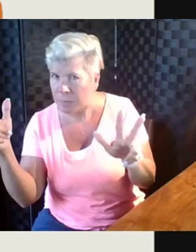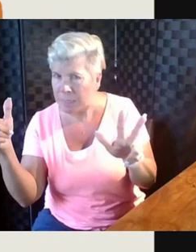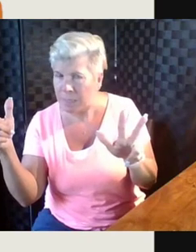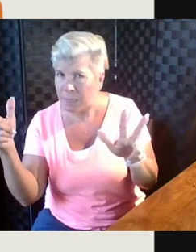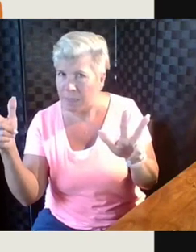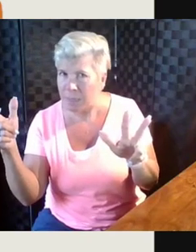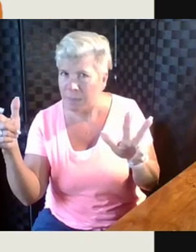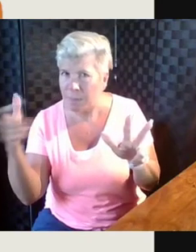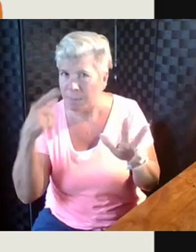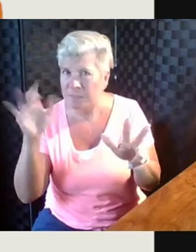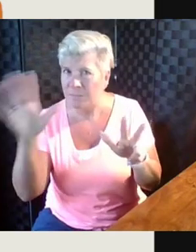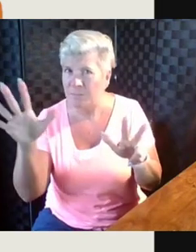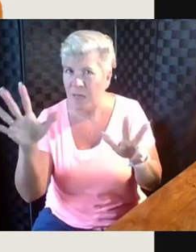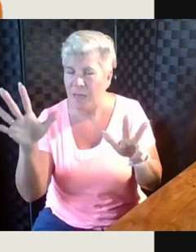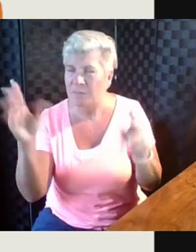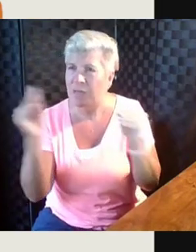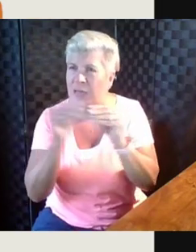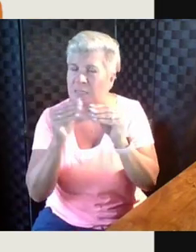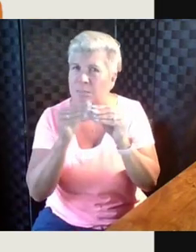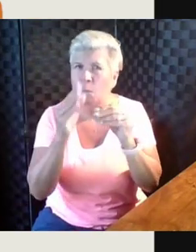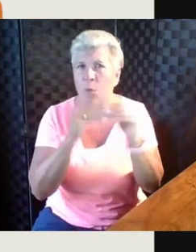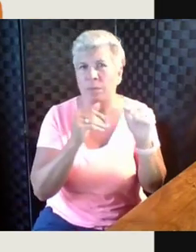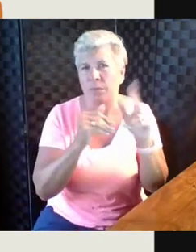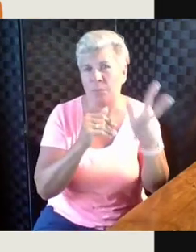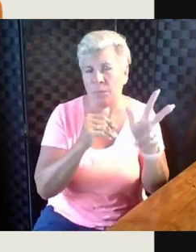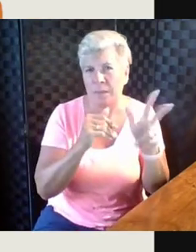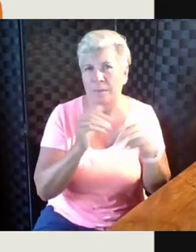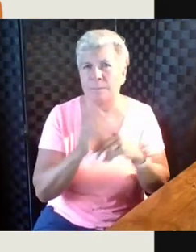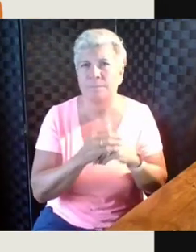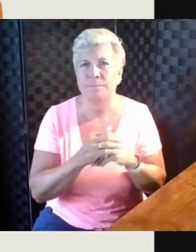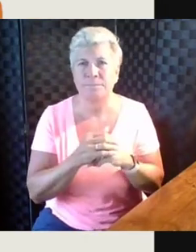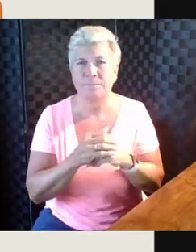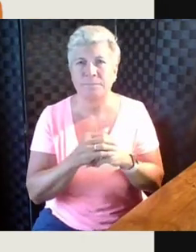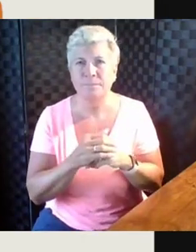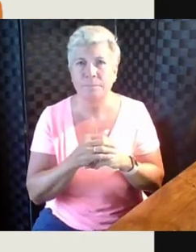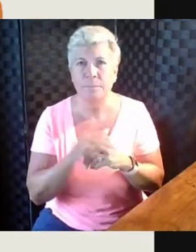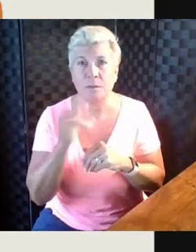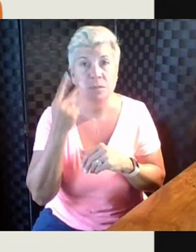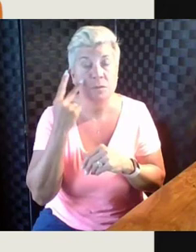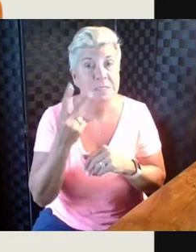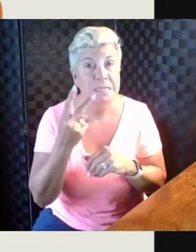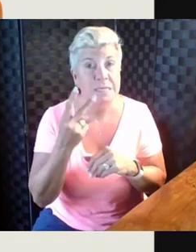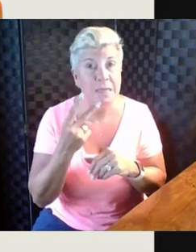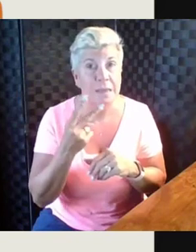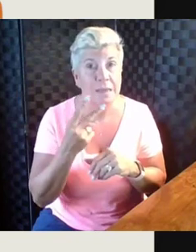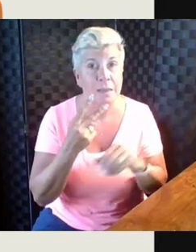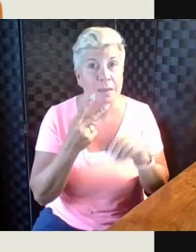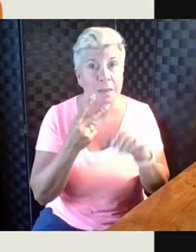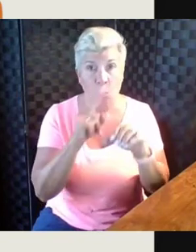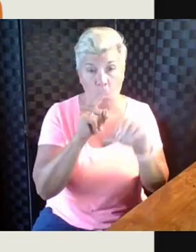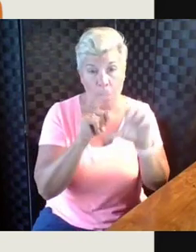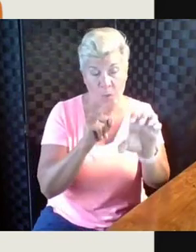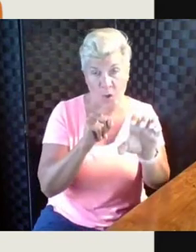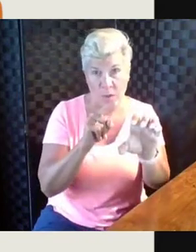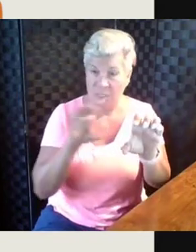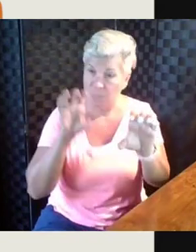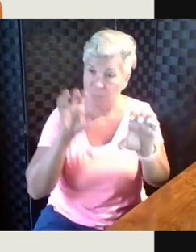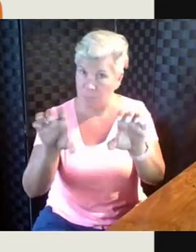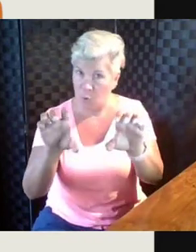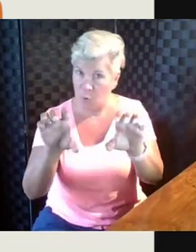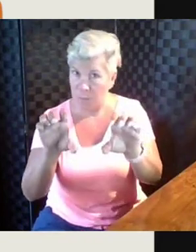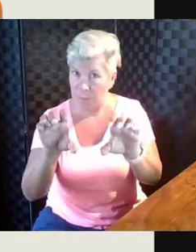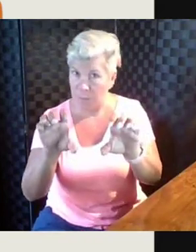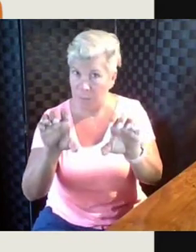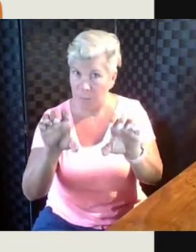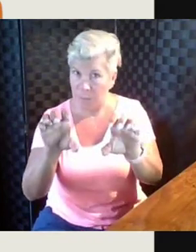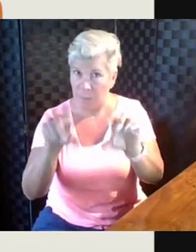rectangle because 5 is more than 3. You can also see that I have 1 part, another